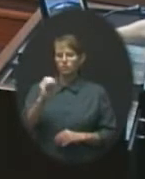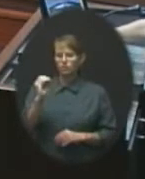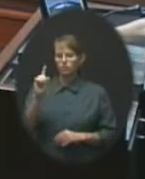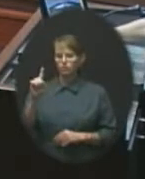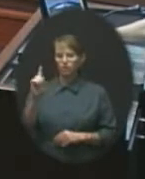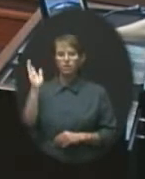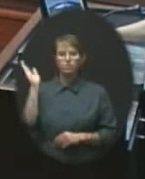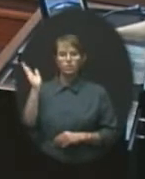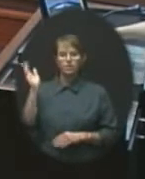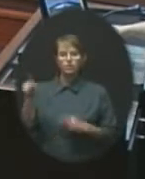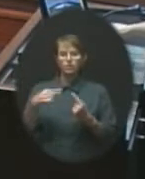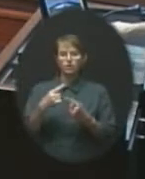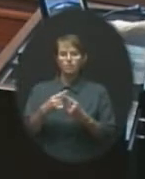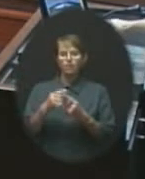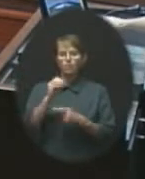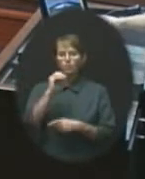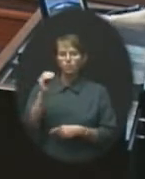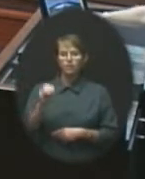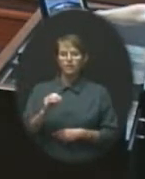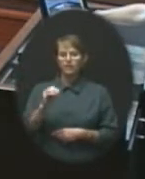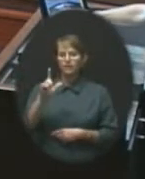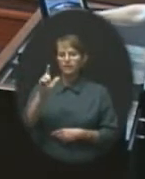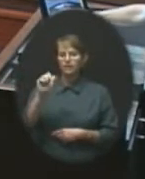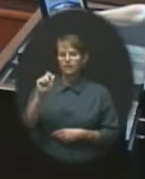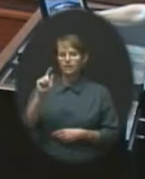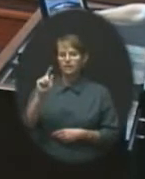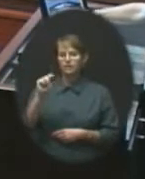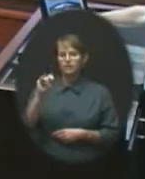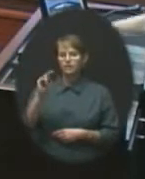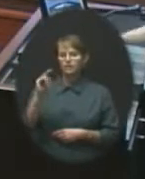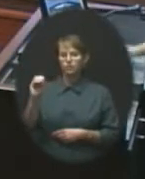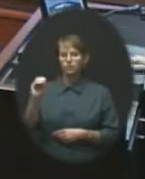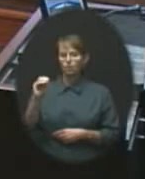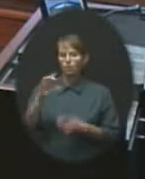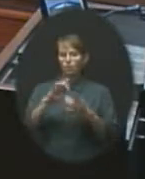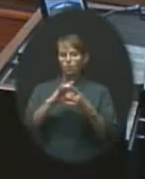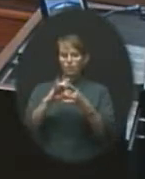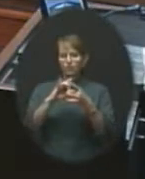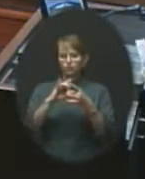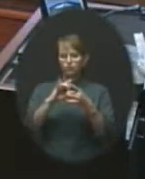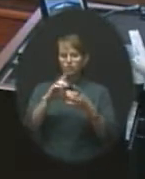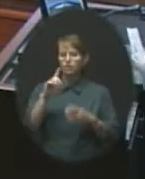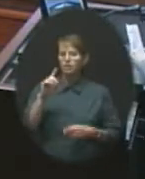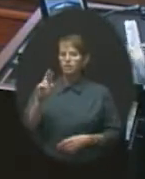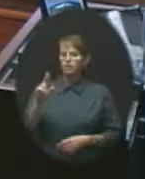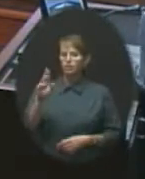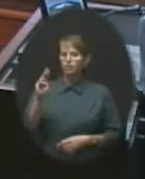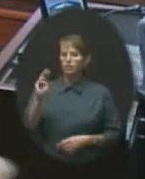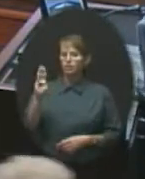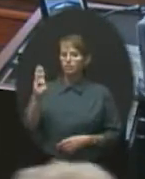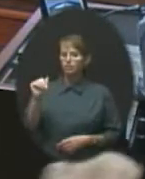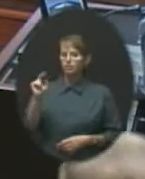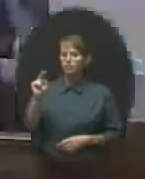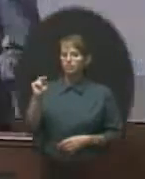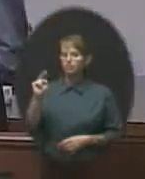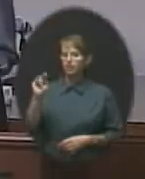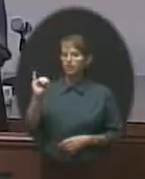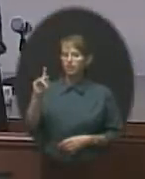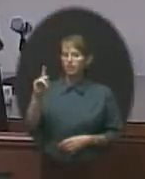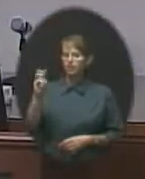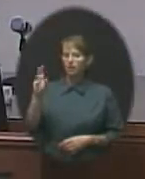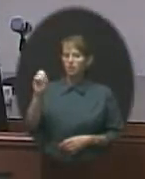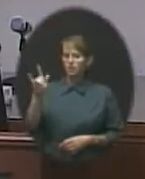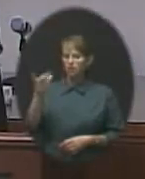Presentation on our Olathe Latino Coalition. Dr. Bankowski, are you leading the presentation here? I'm leading the